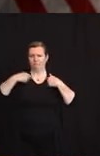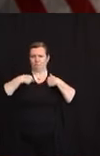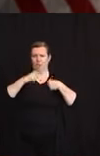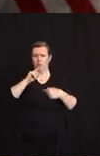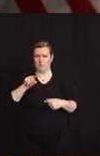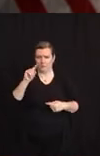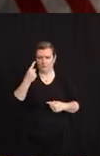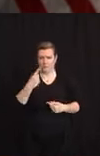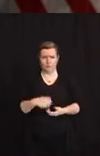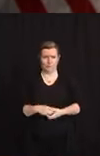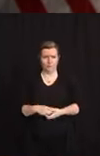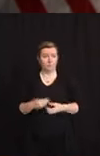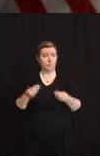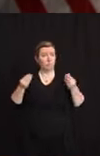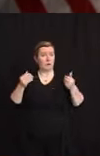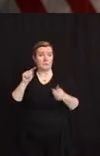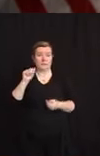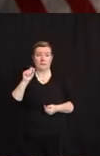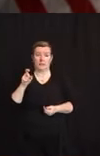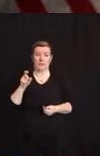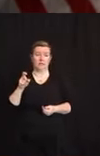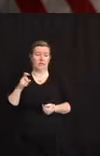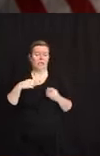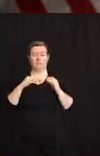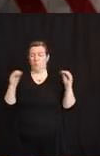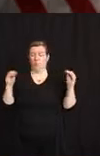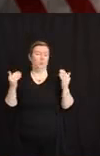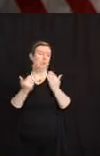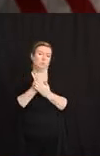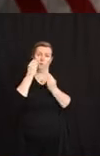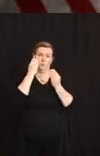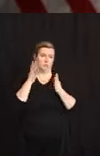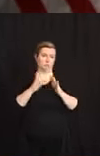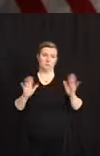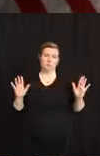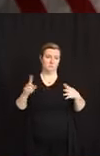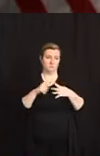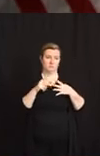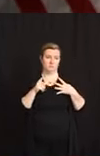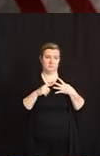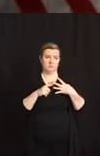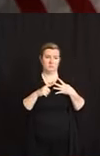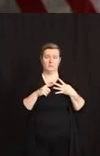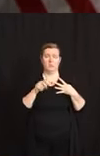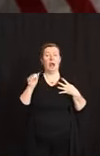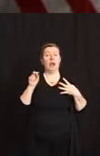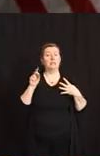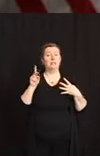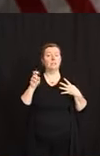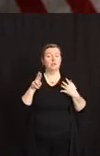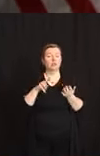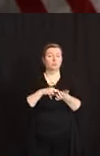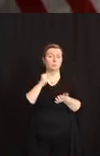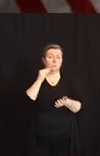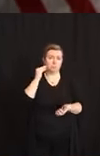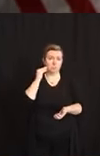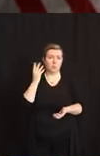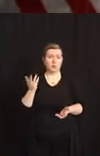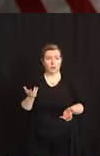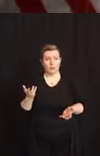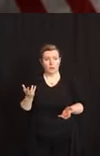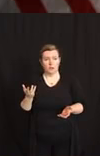property taxes. Andover, I think Judy addressed in other nursing homes. We'll give a short repeat, but I think you've